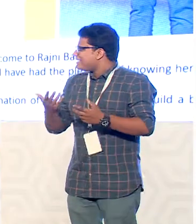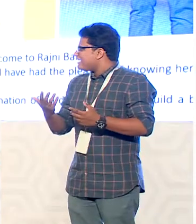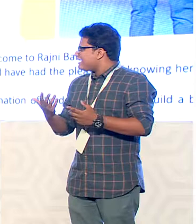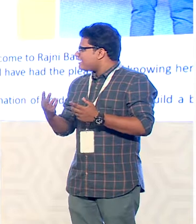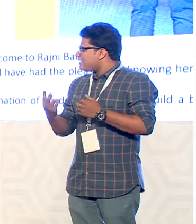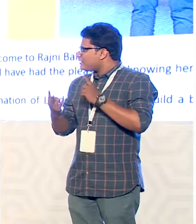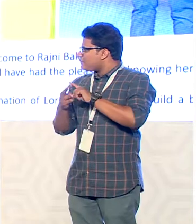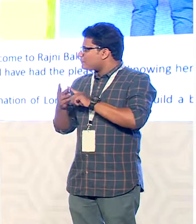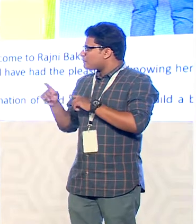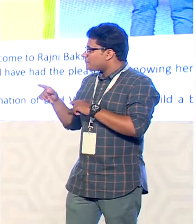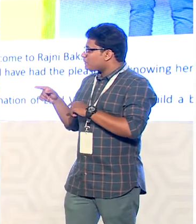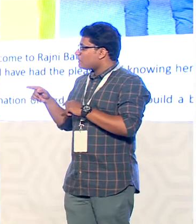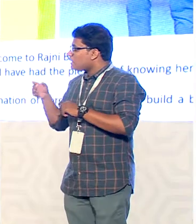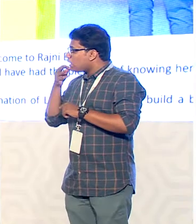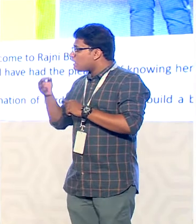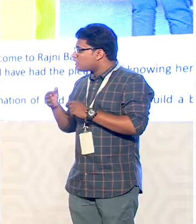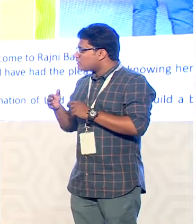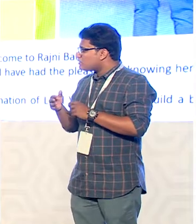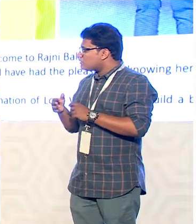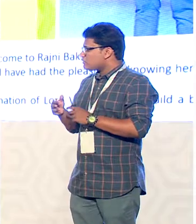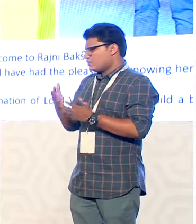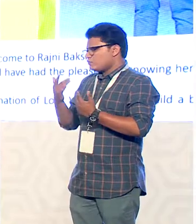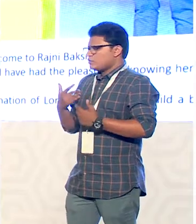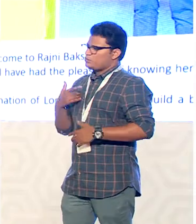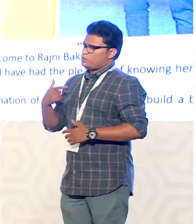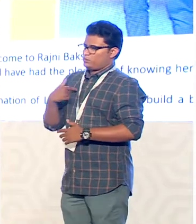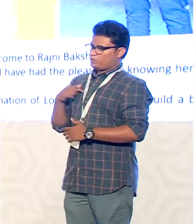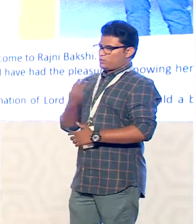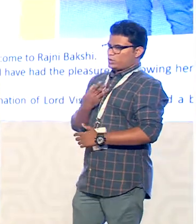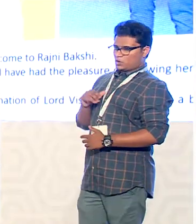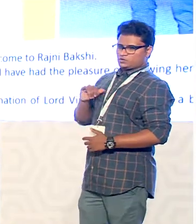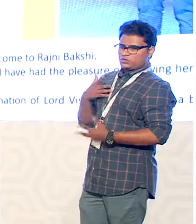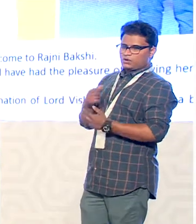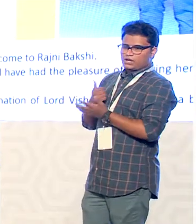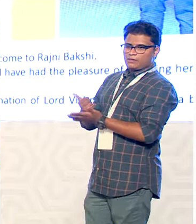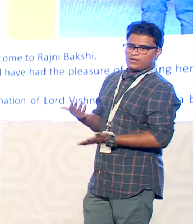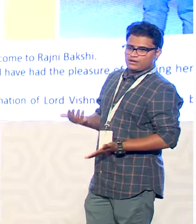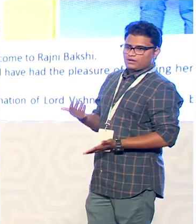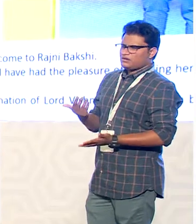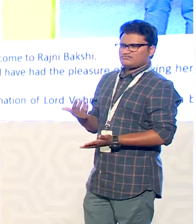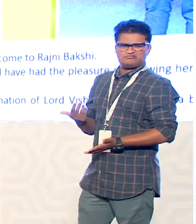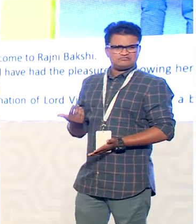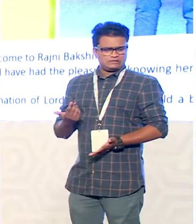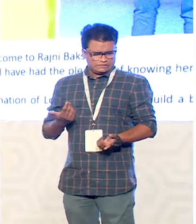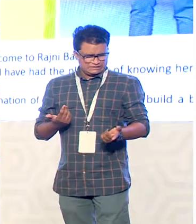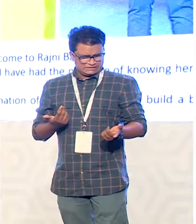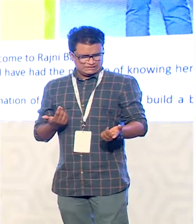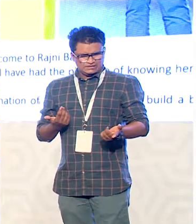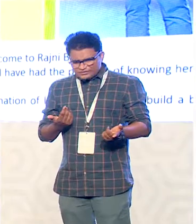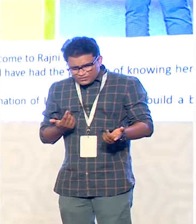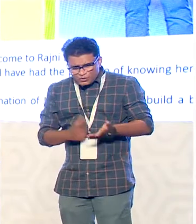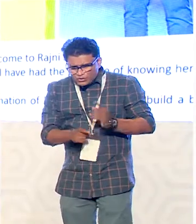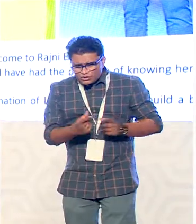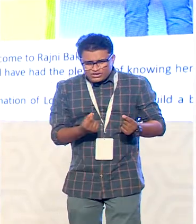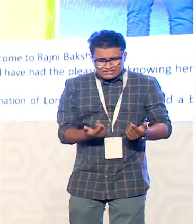Bhagwan Ram, and they say, "Bhai, we also want to help." So he says, "But what will you do?